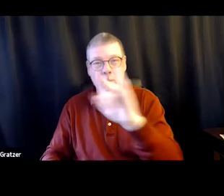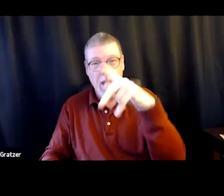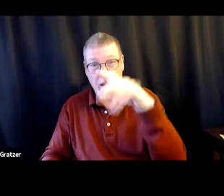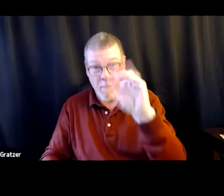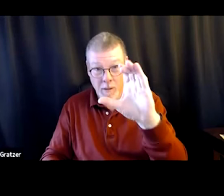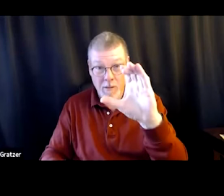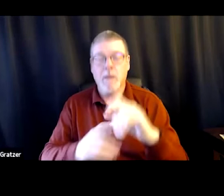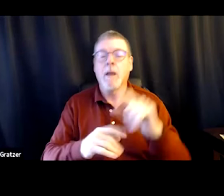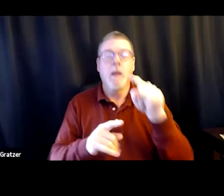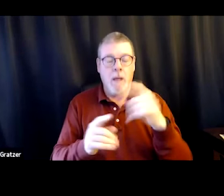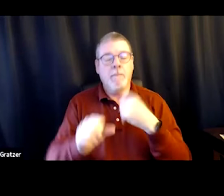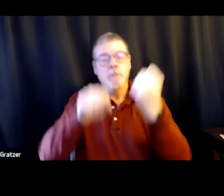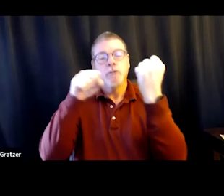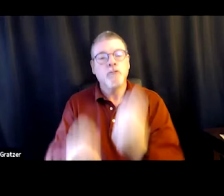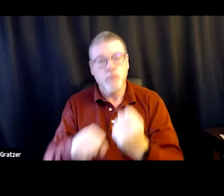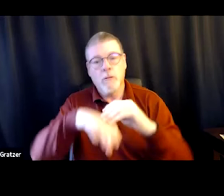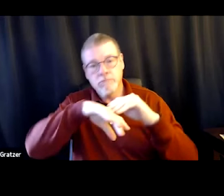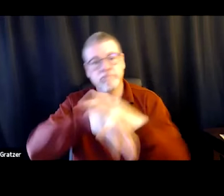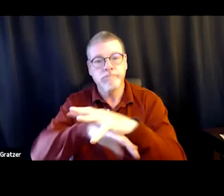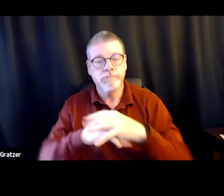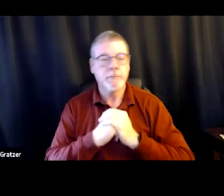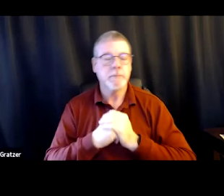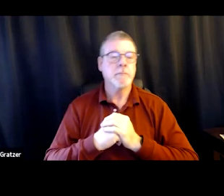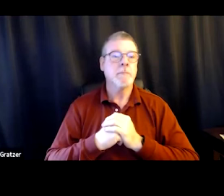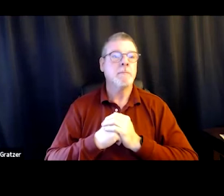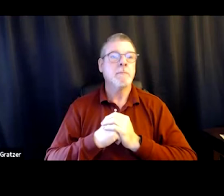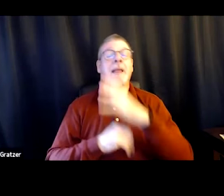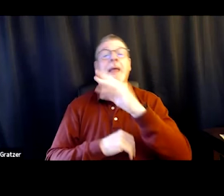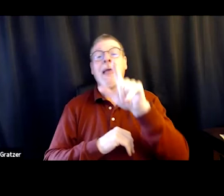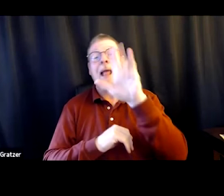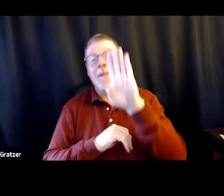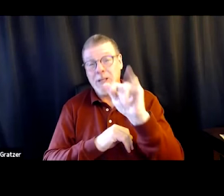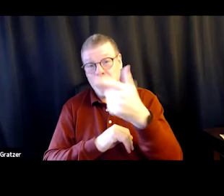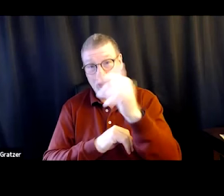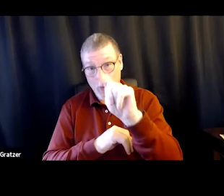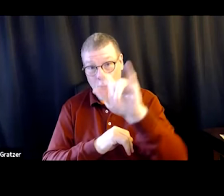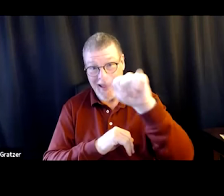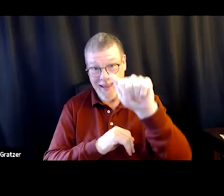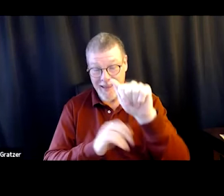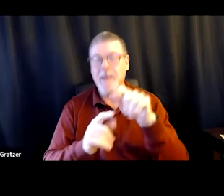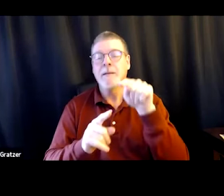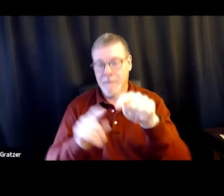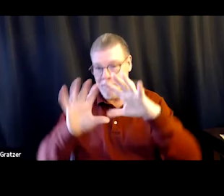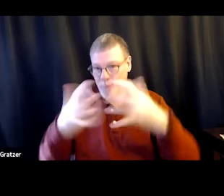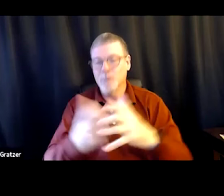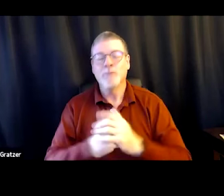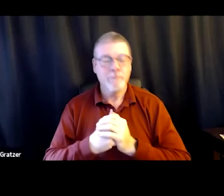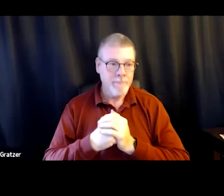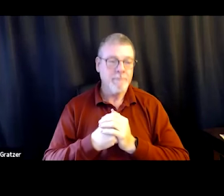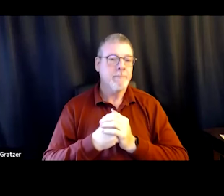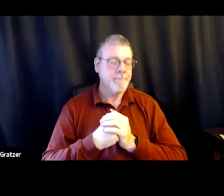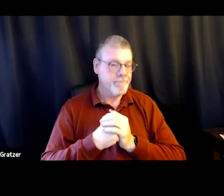a disproportionate burden, as does members of the LGBTQIA population. So something